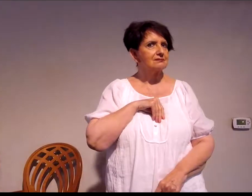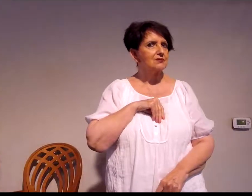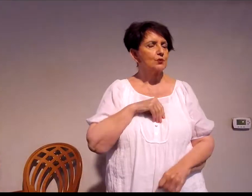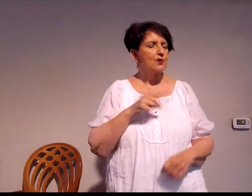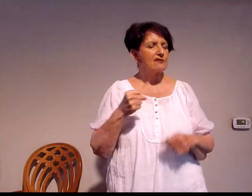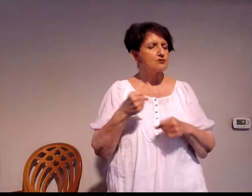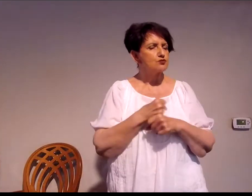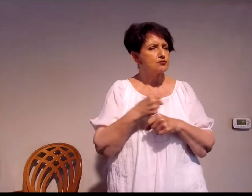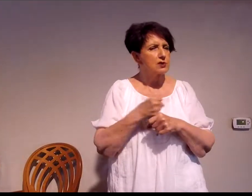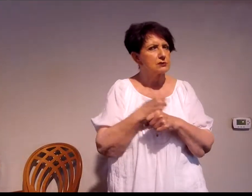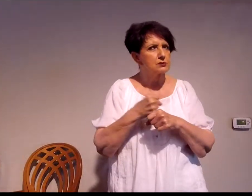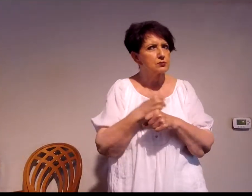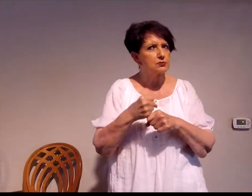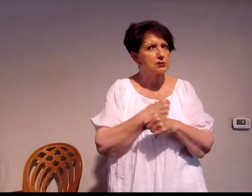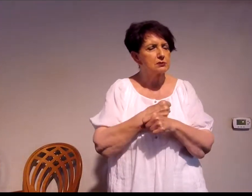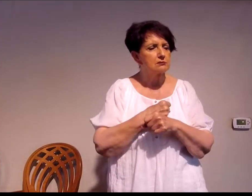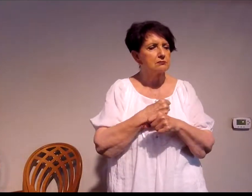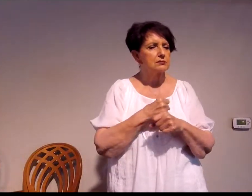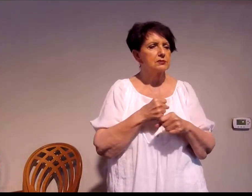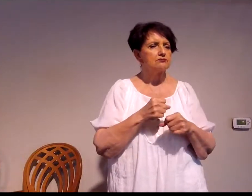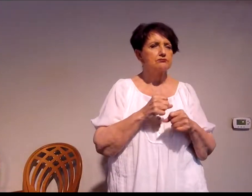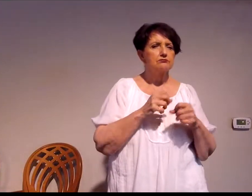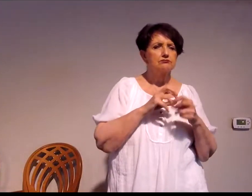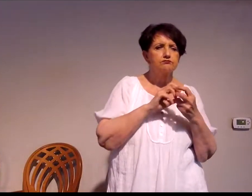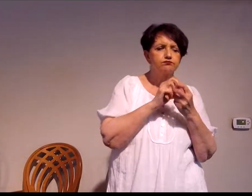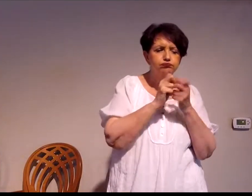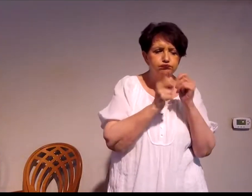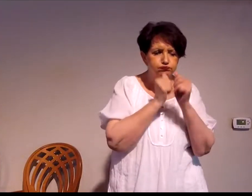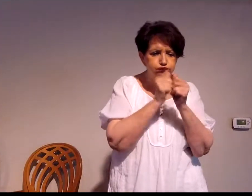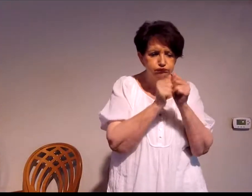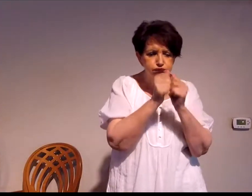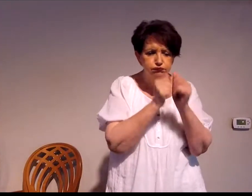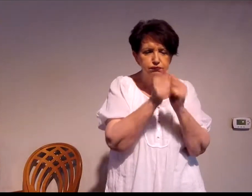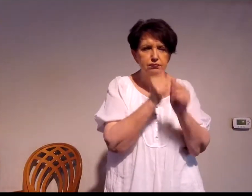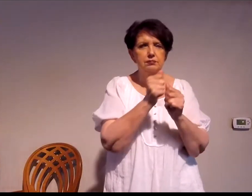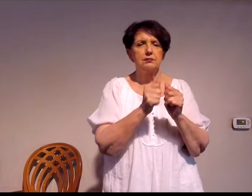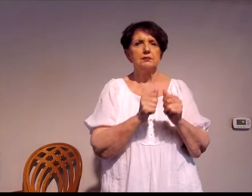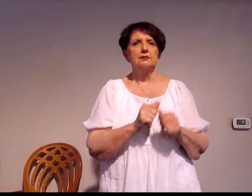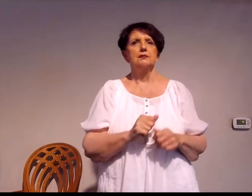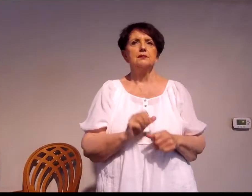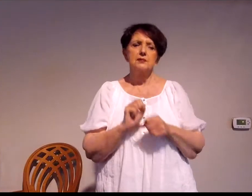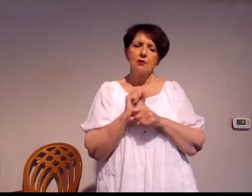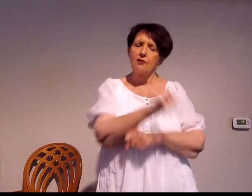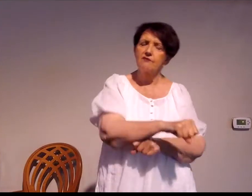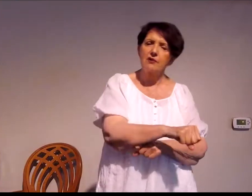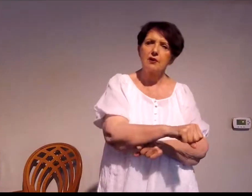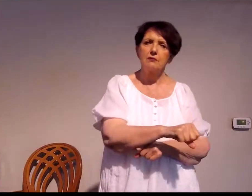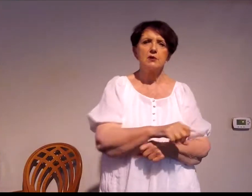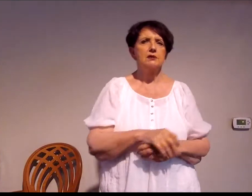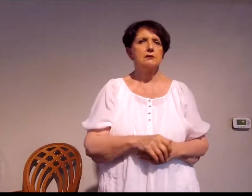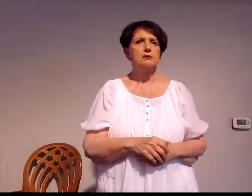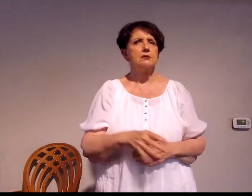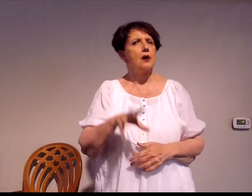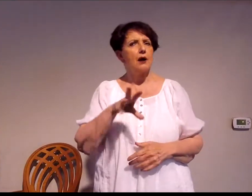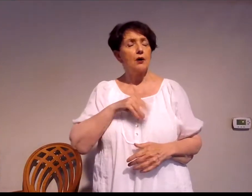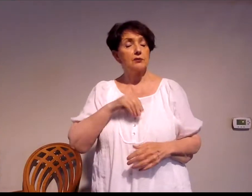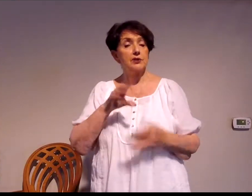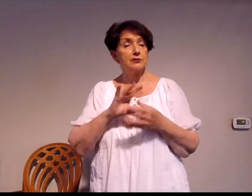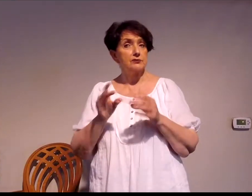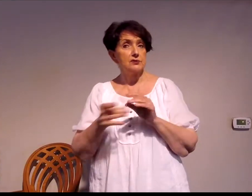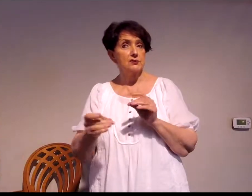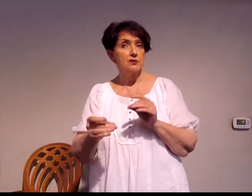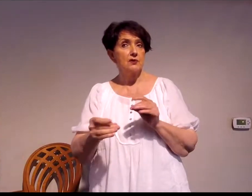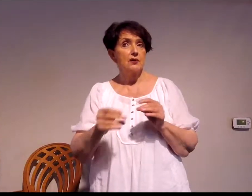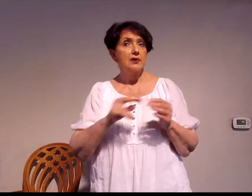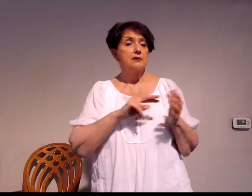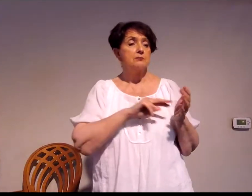wrestle with them. We've got to rumble with them. And owning our stories means reckoning